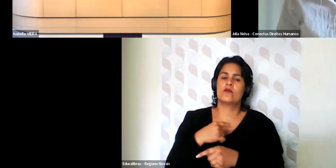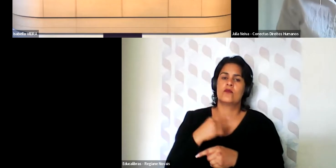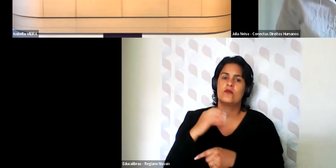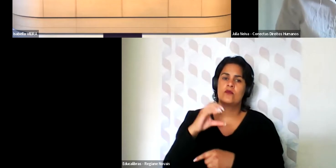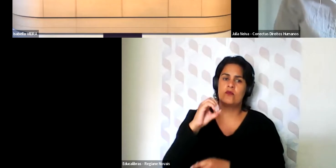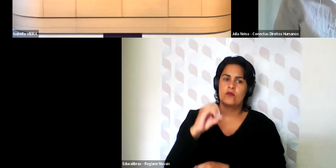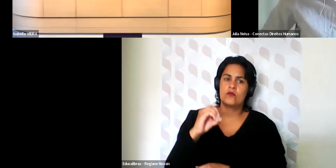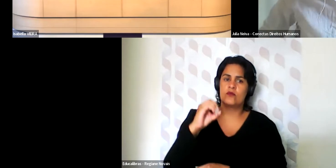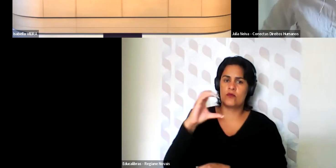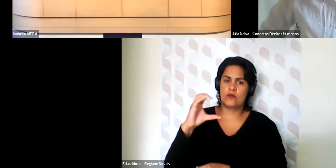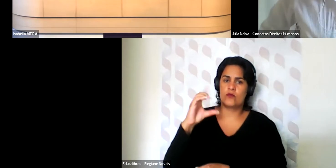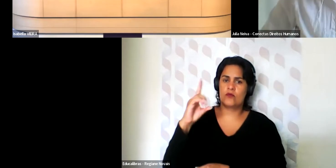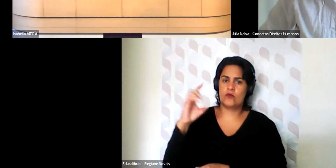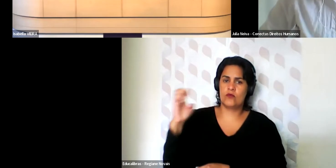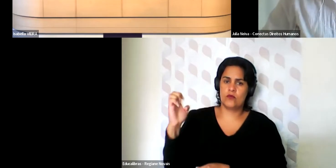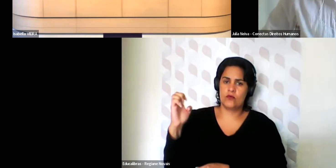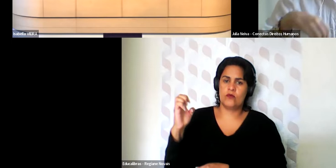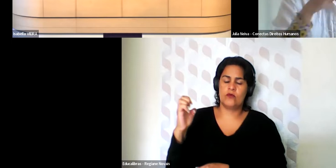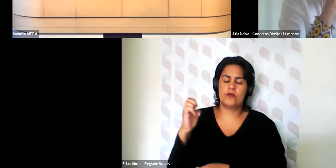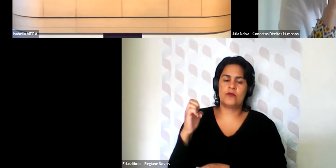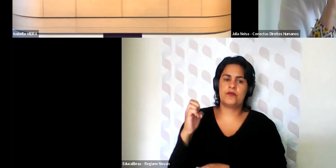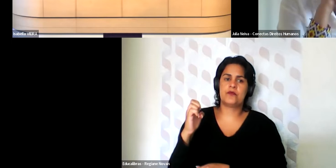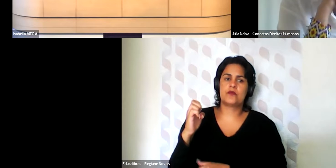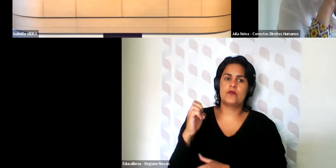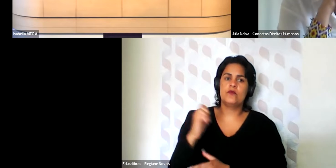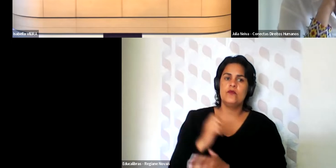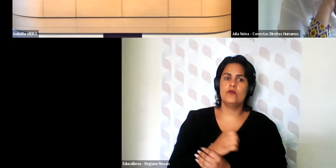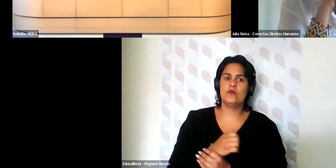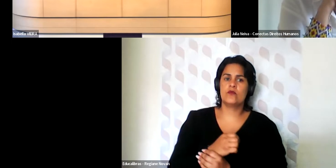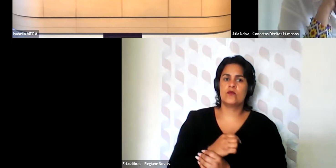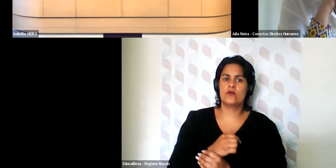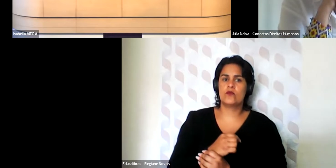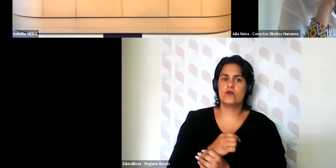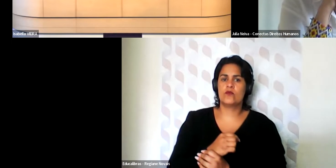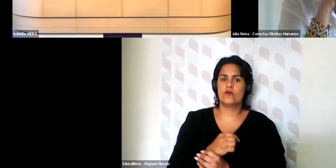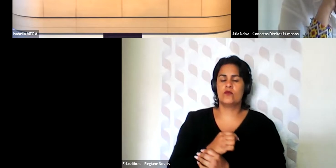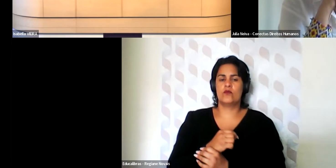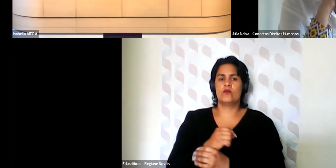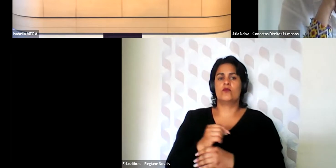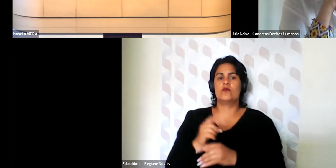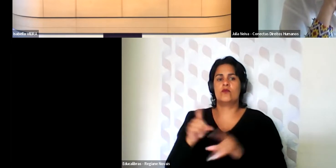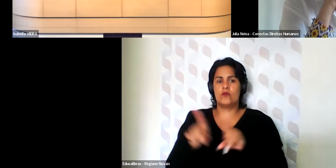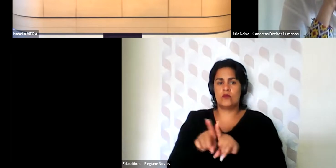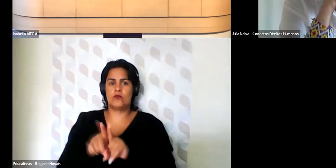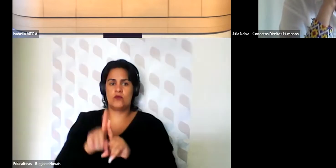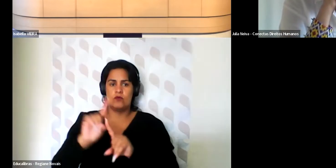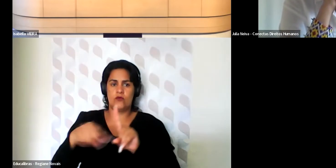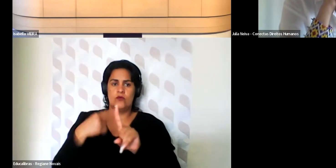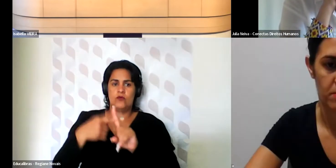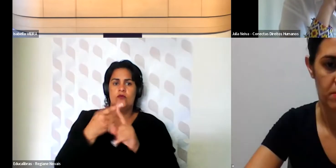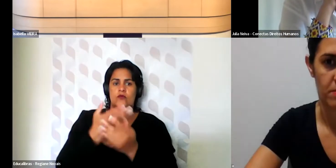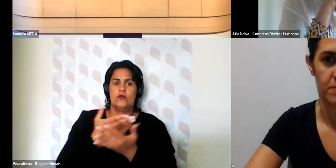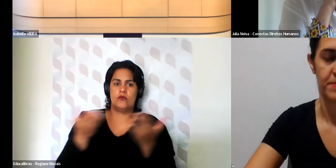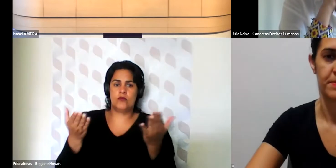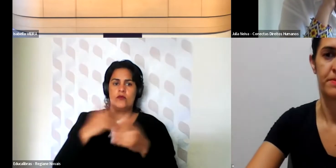made this happen, and also some of the people that can know about the implications of this process.